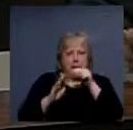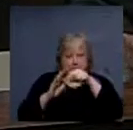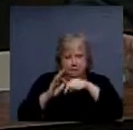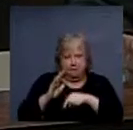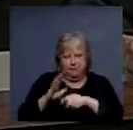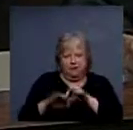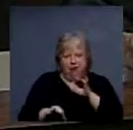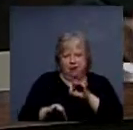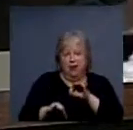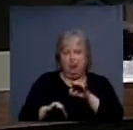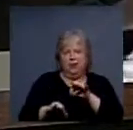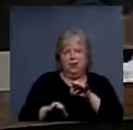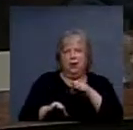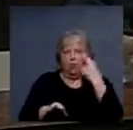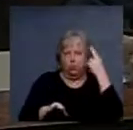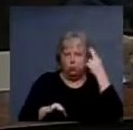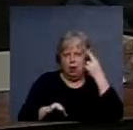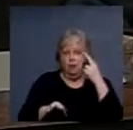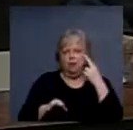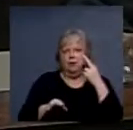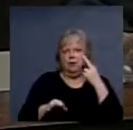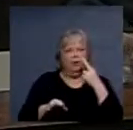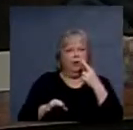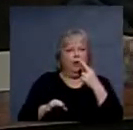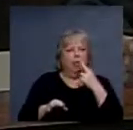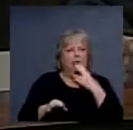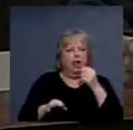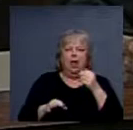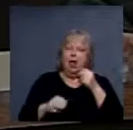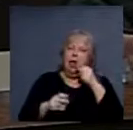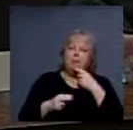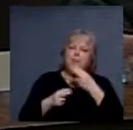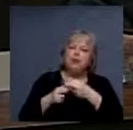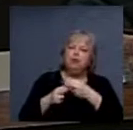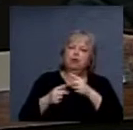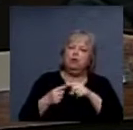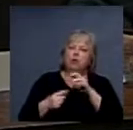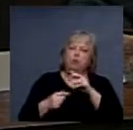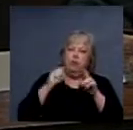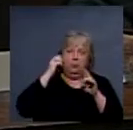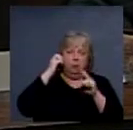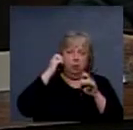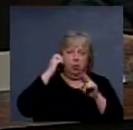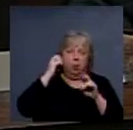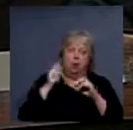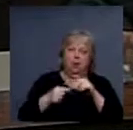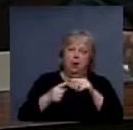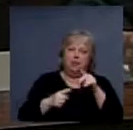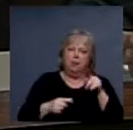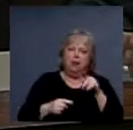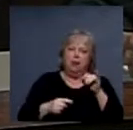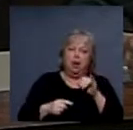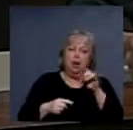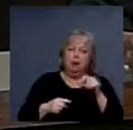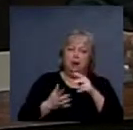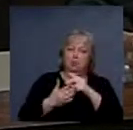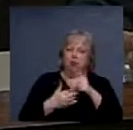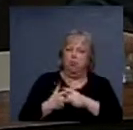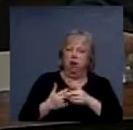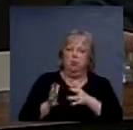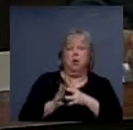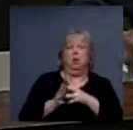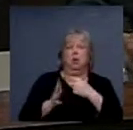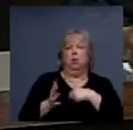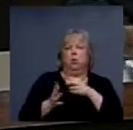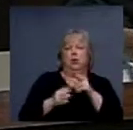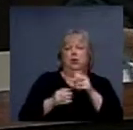it by parents. I mentioned to Mr. Moore about the PIT program. Look at the money we spend on that program. And it's not to say that these